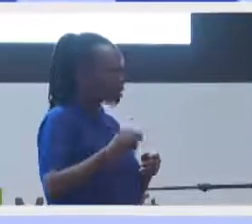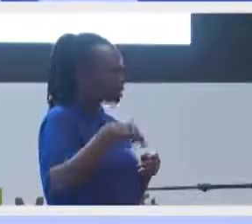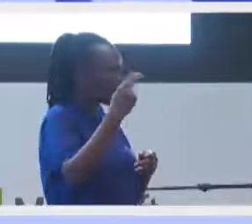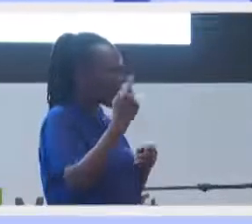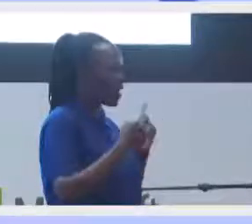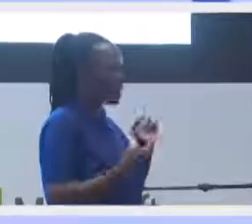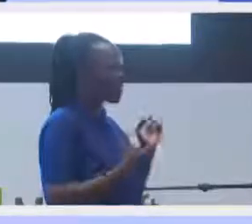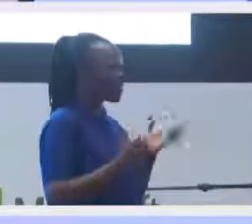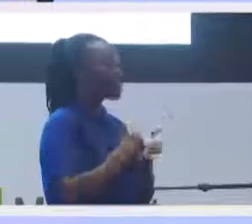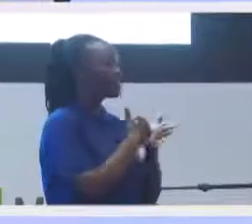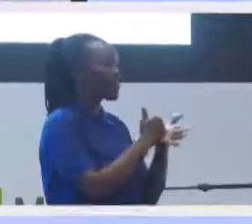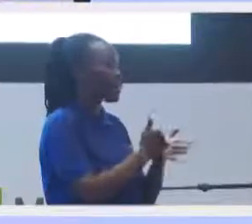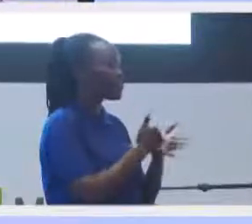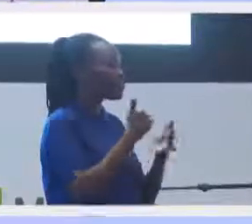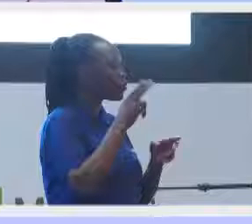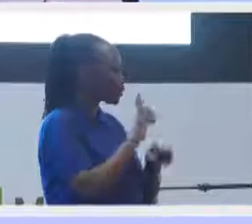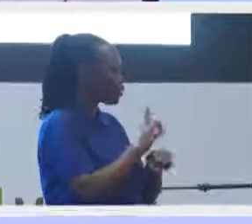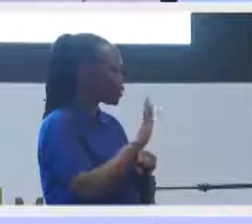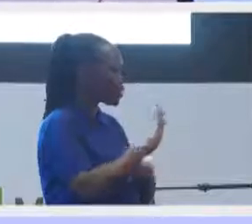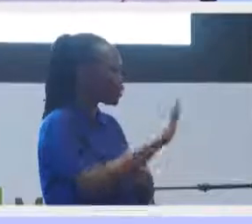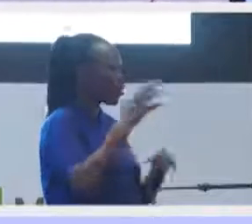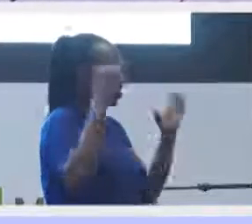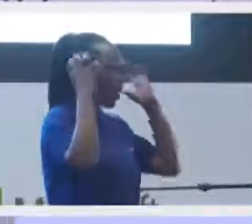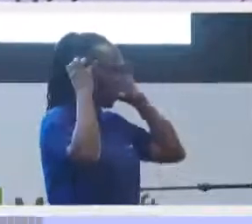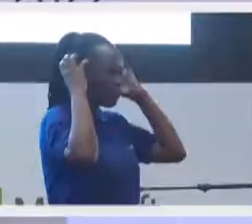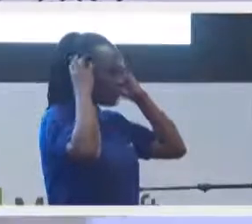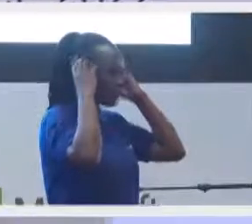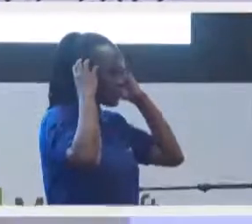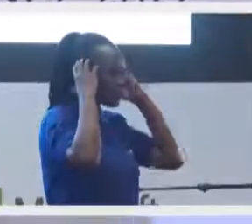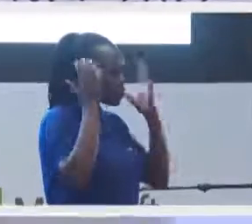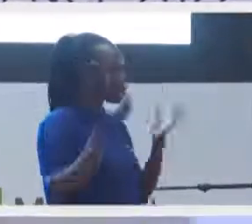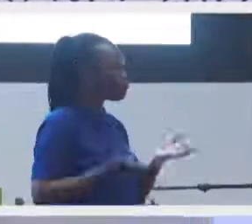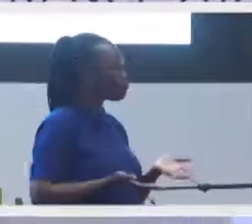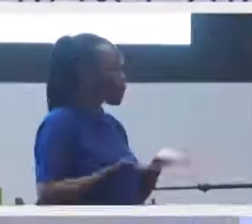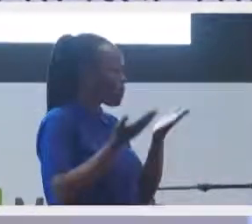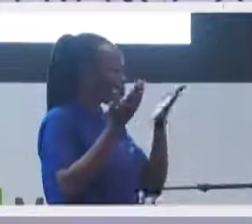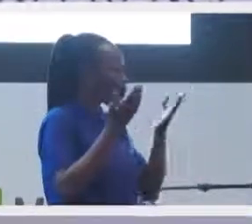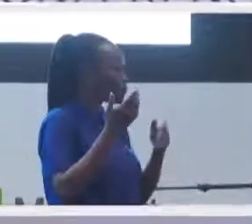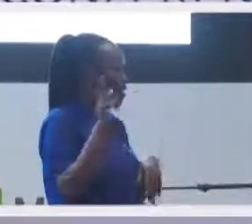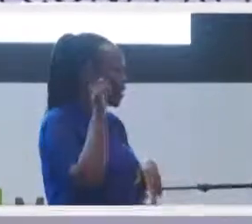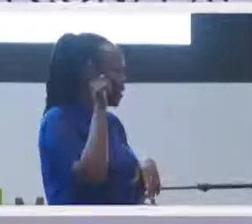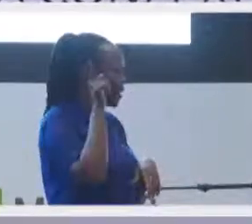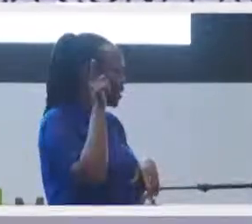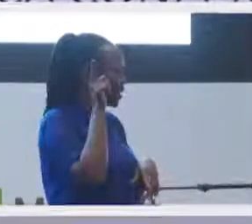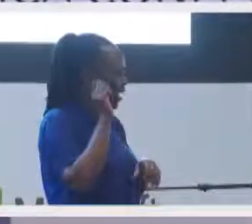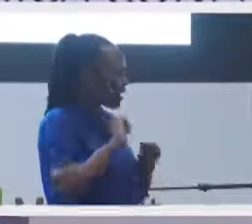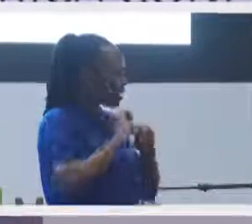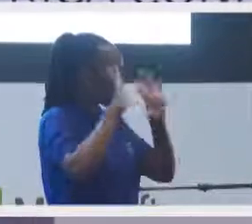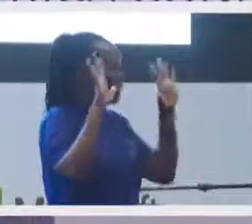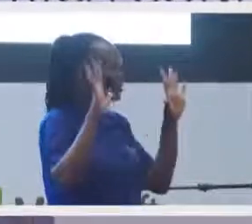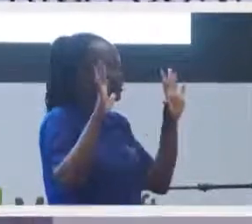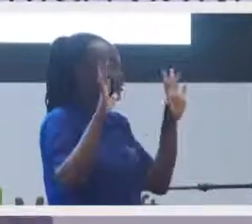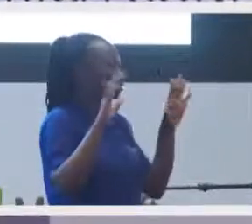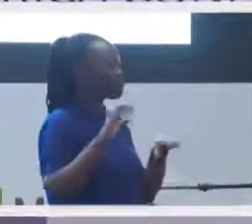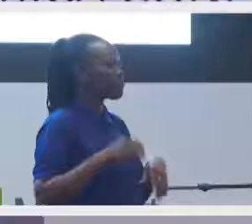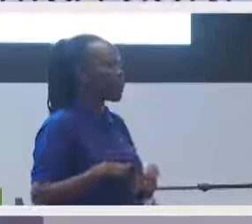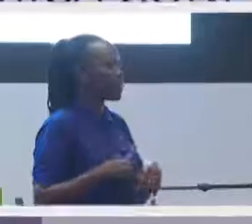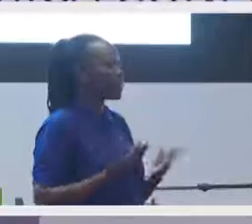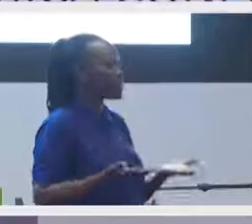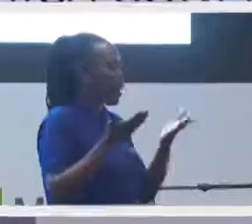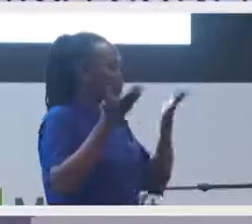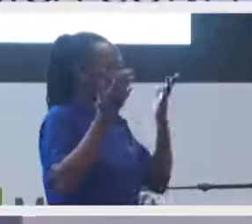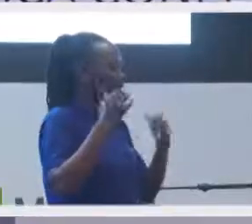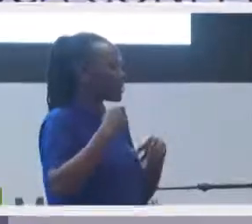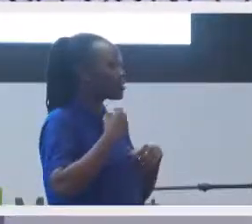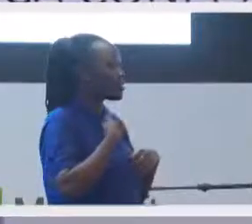using your Android device, using headphones to improve listening clarity. So it amplifies sounds around you on